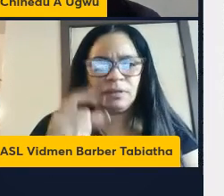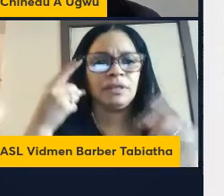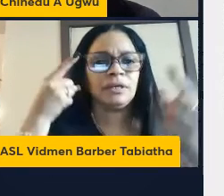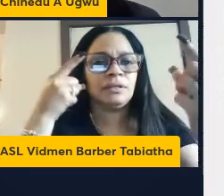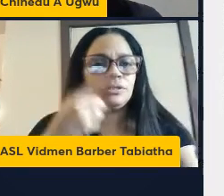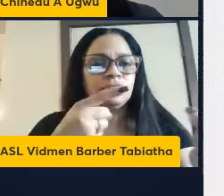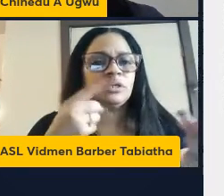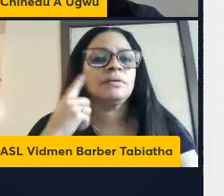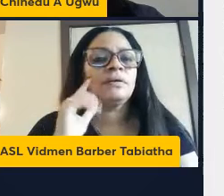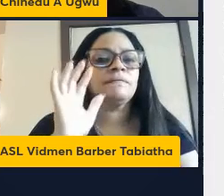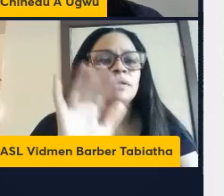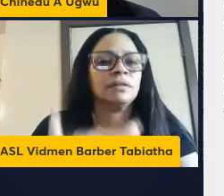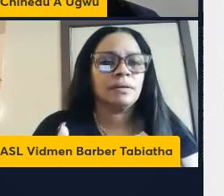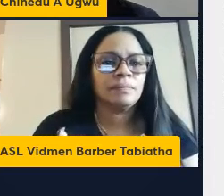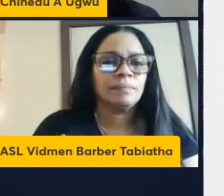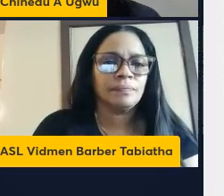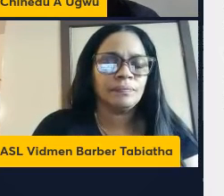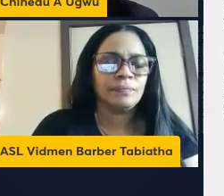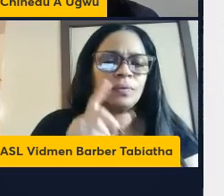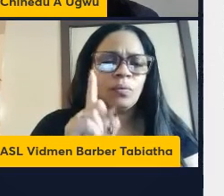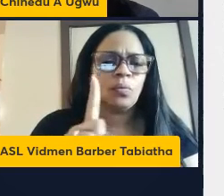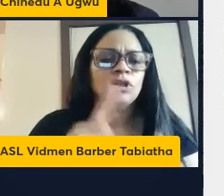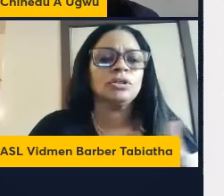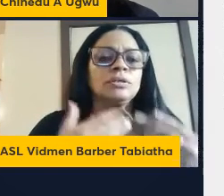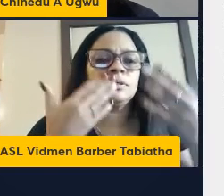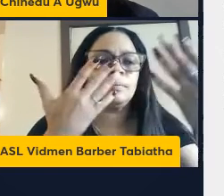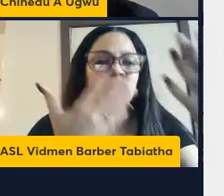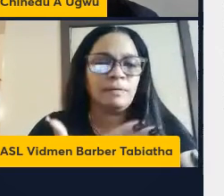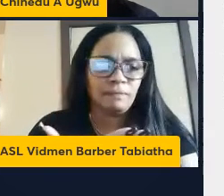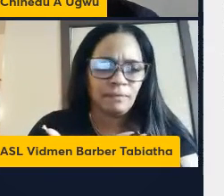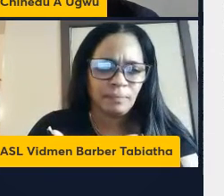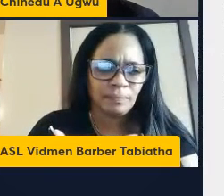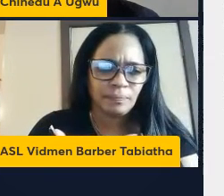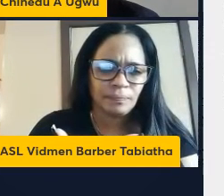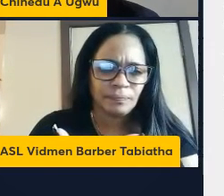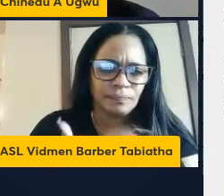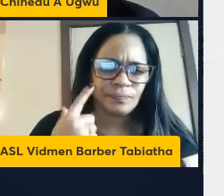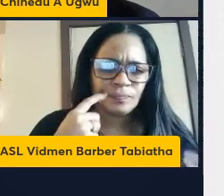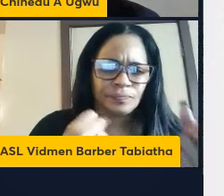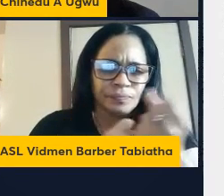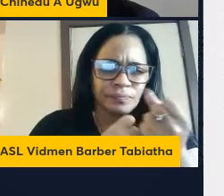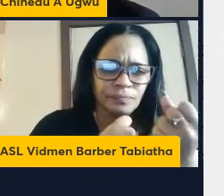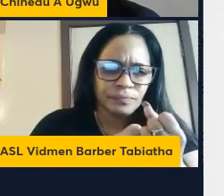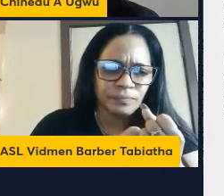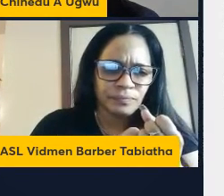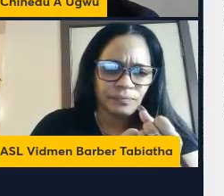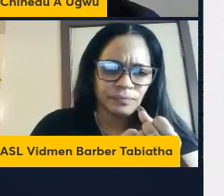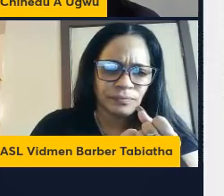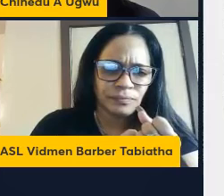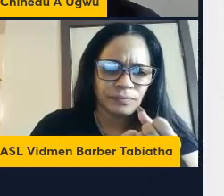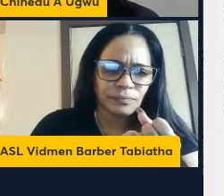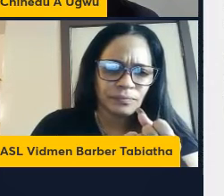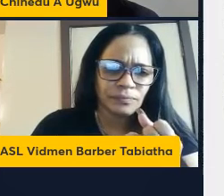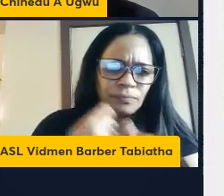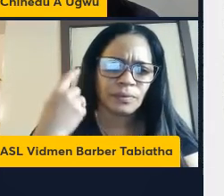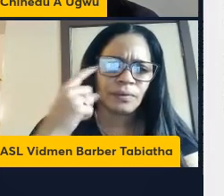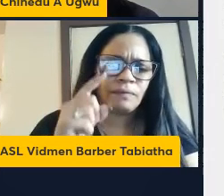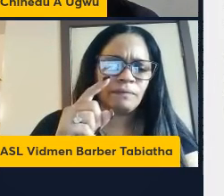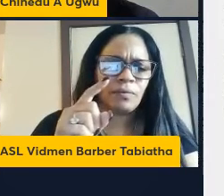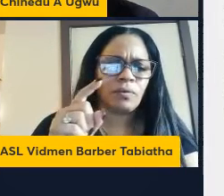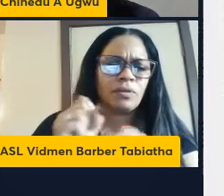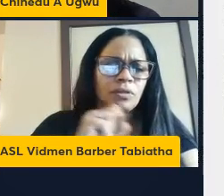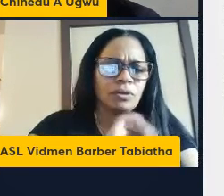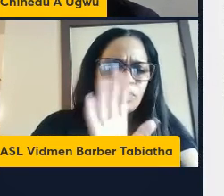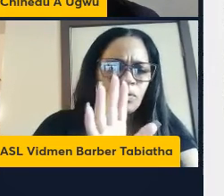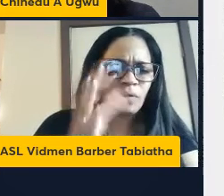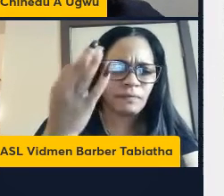of the ARISE project for us is, one, to provide functional immunological data to support the pathogen genome sequences that we provide from the